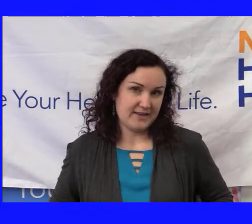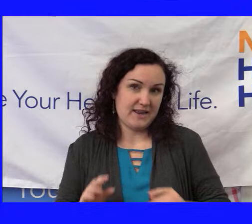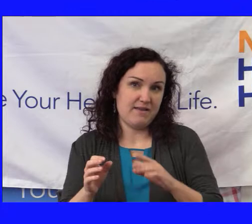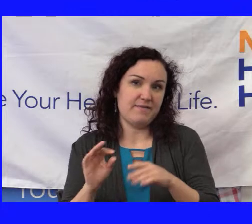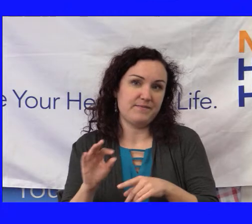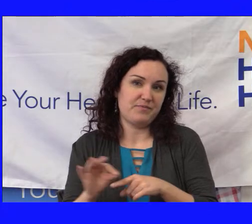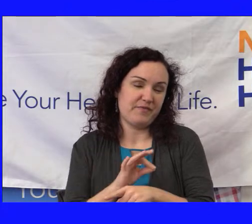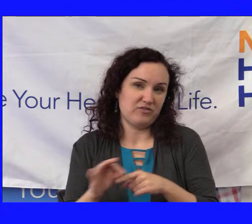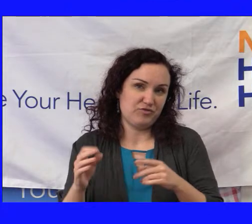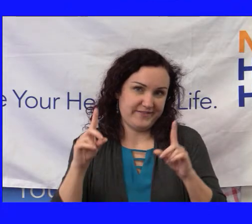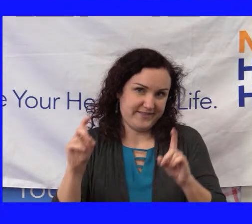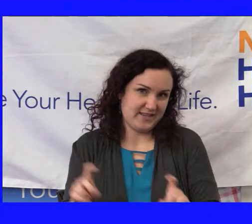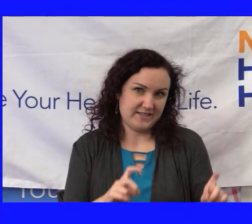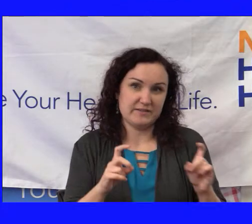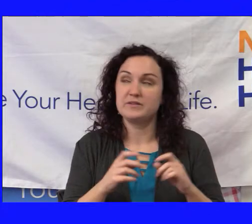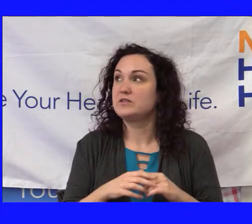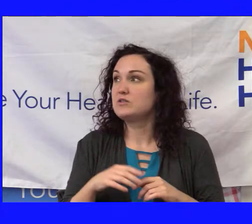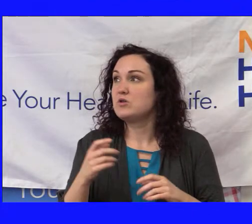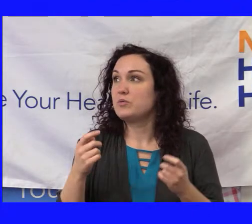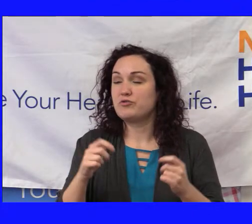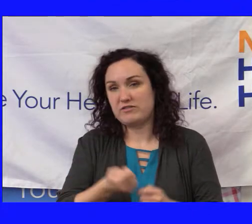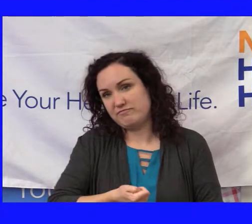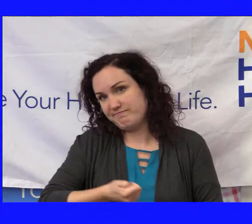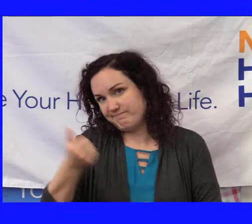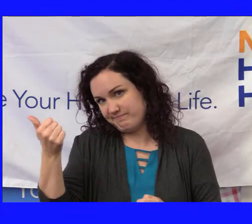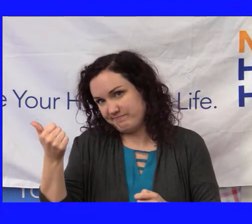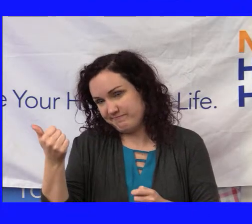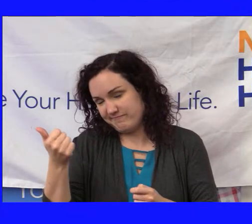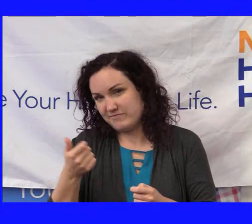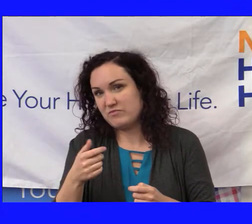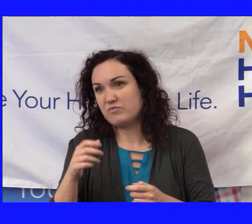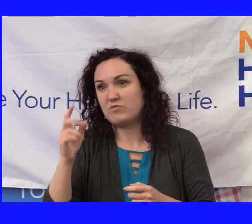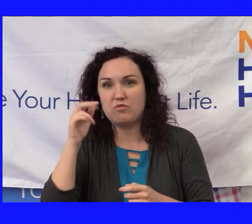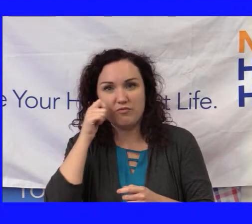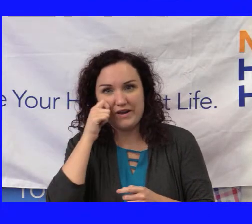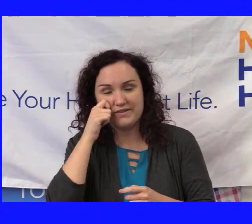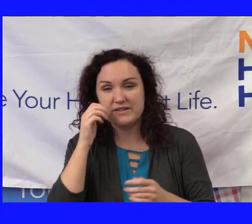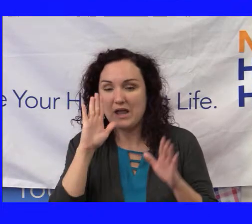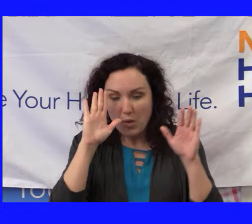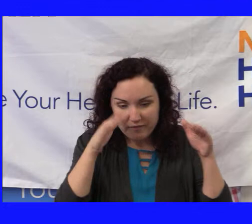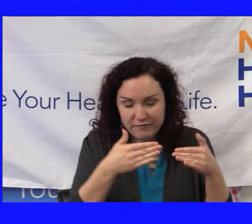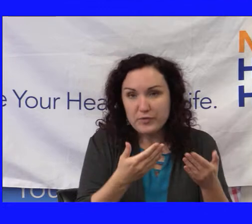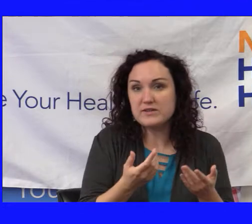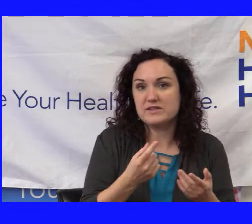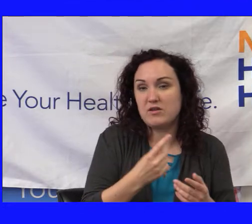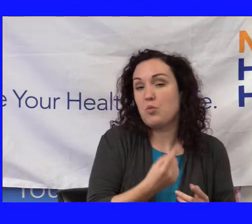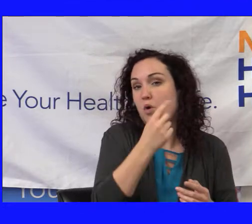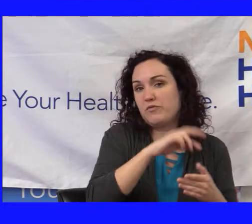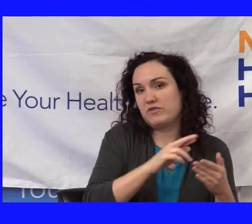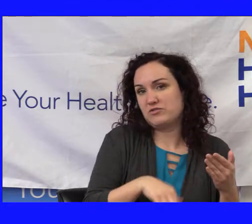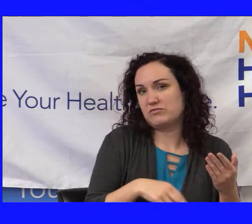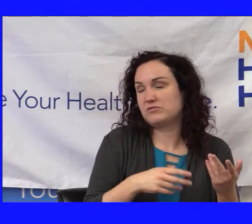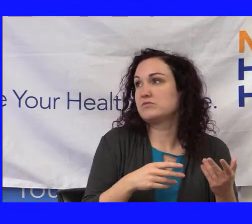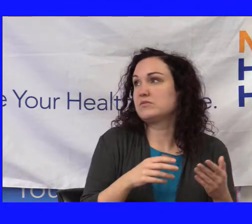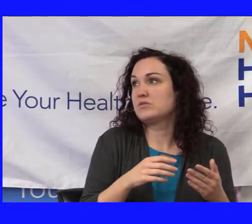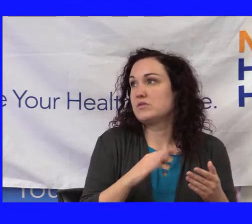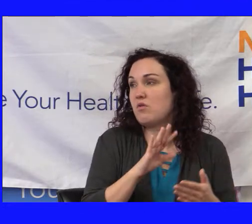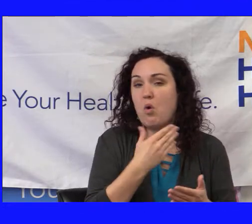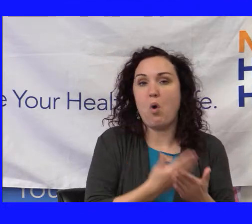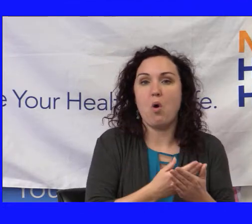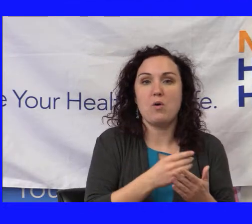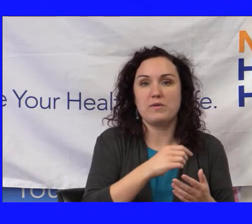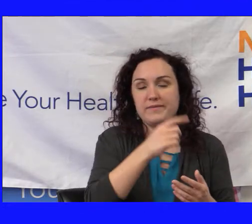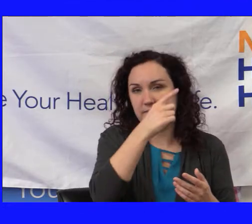Cerner were able to remove race or the 2 racialized results and now just process 1 result, which would be the result that all non-Black